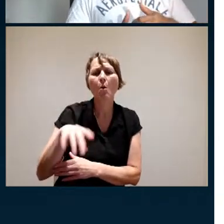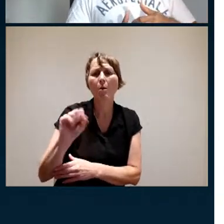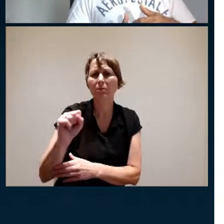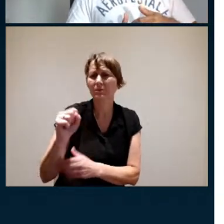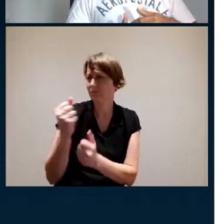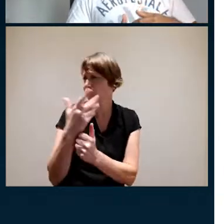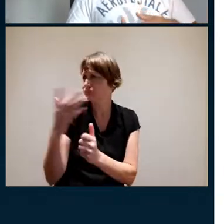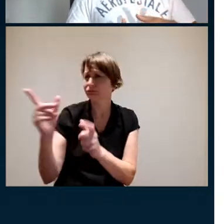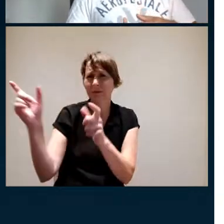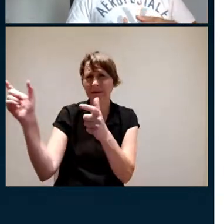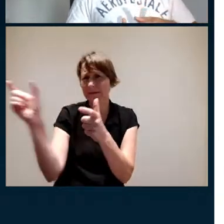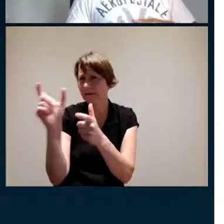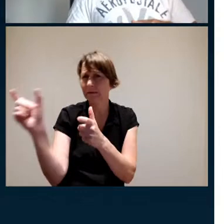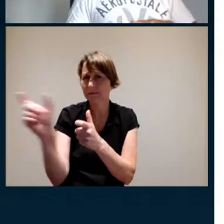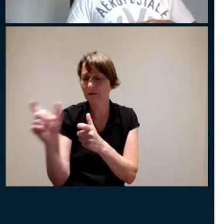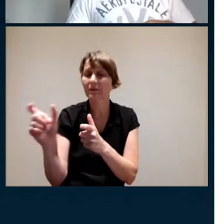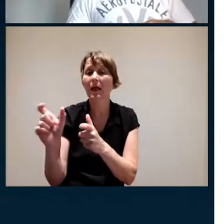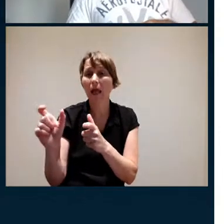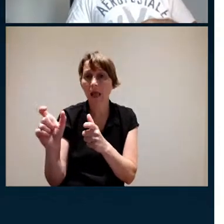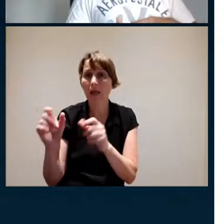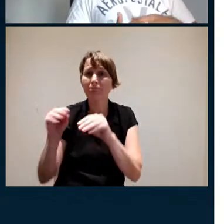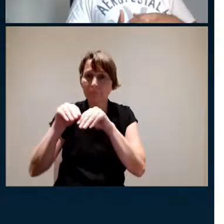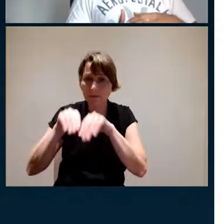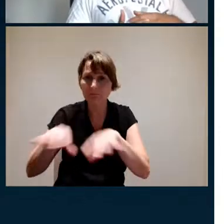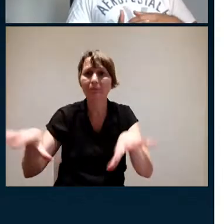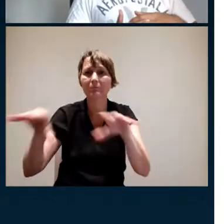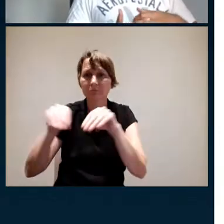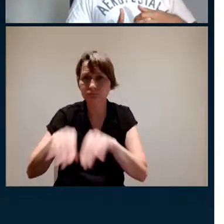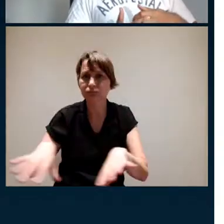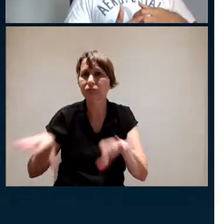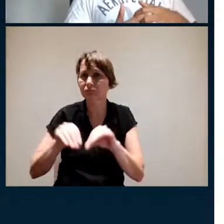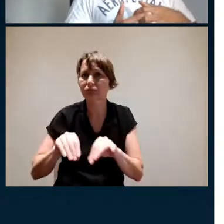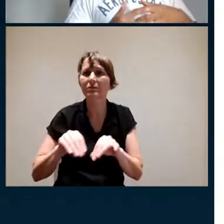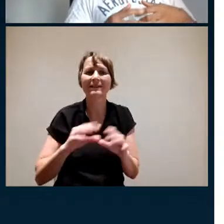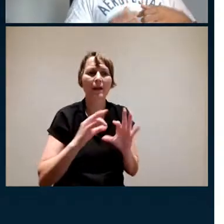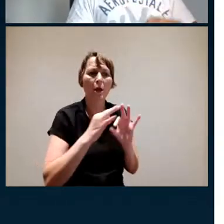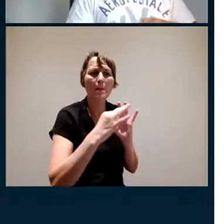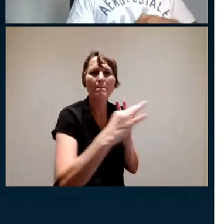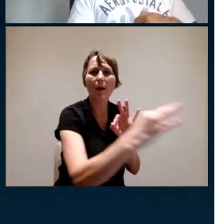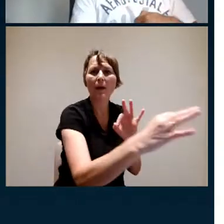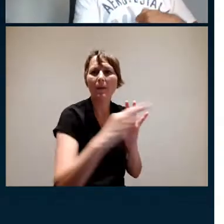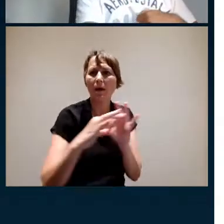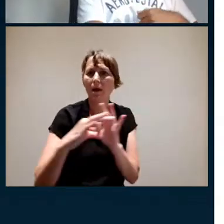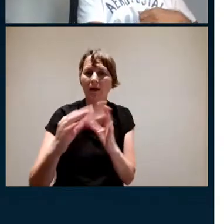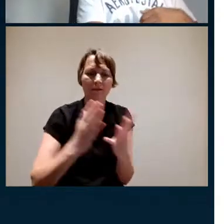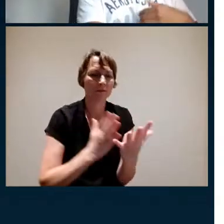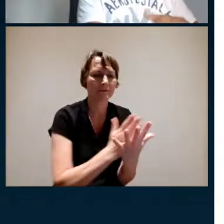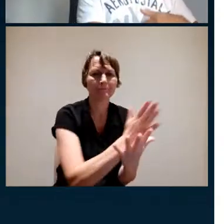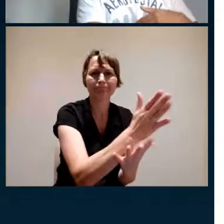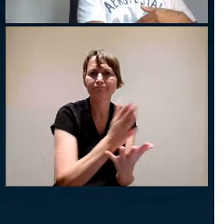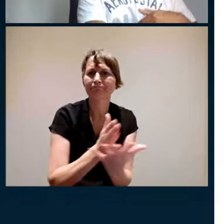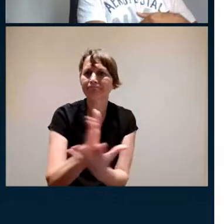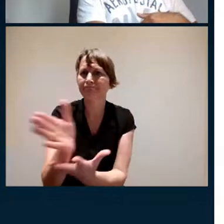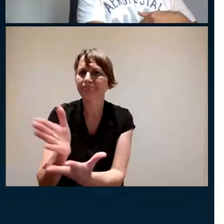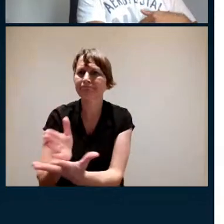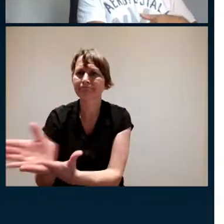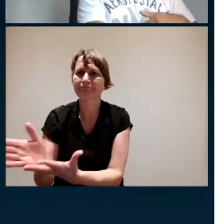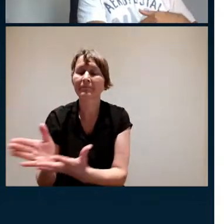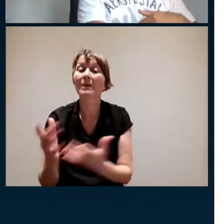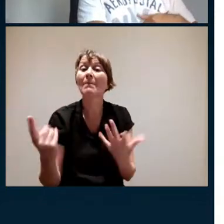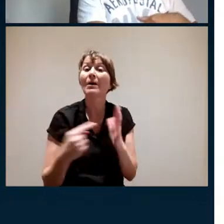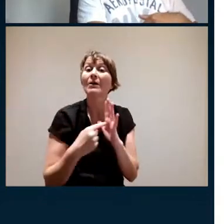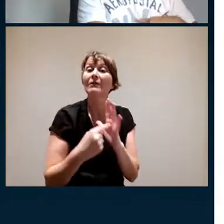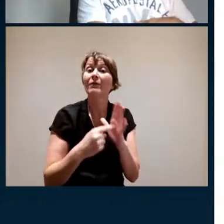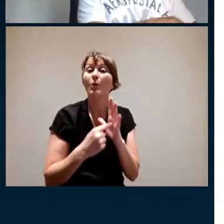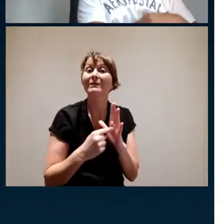implemented and integrated in the pipelines. When the telemetry or when the logs are